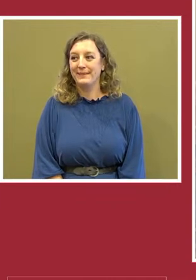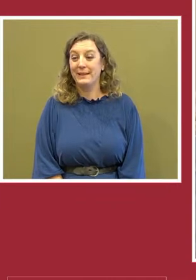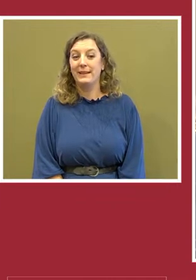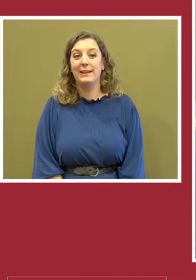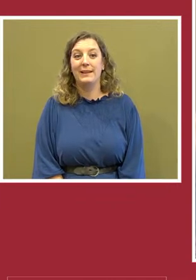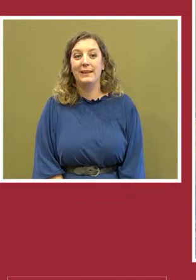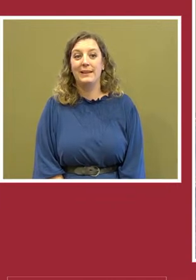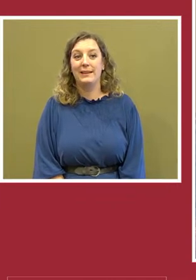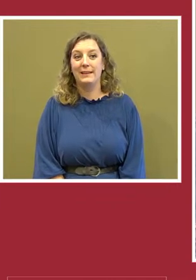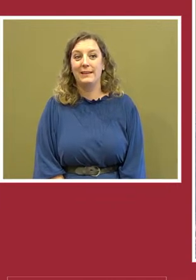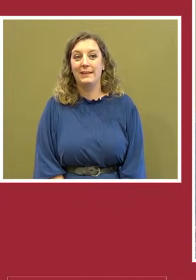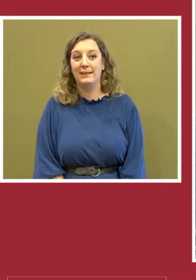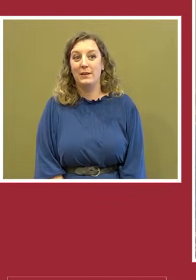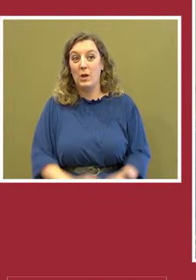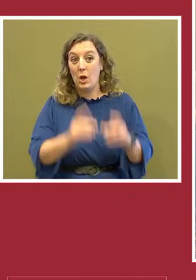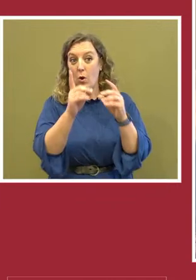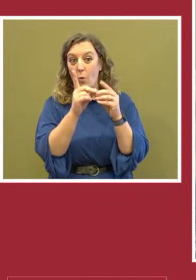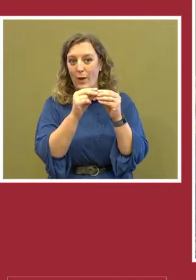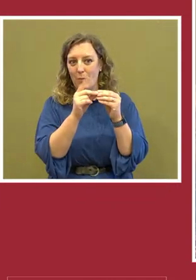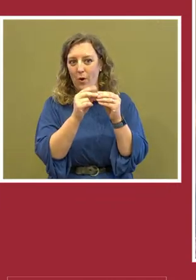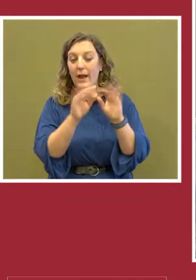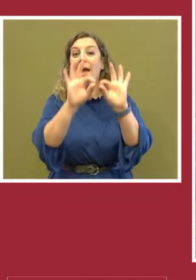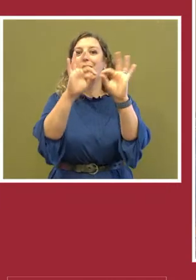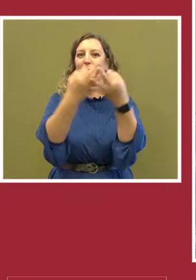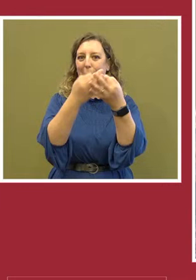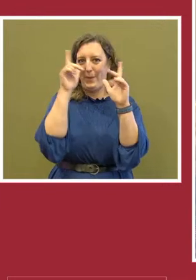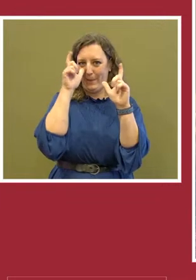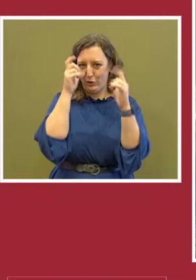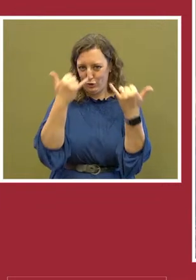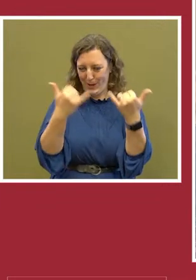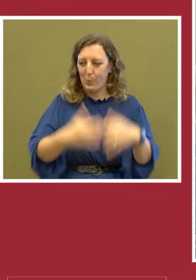Okay, Lander, could you be ready for a family? I want a family photo, too.